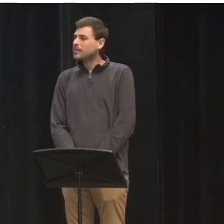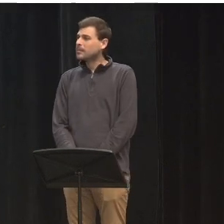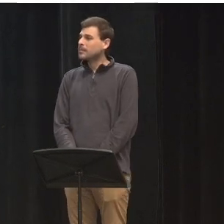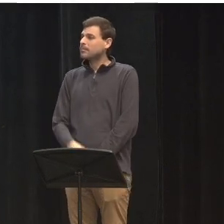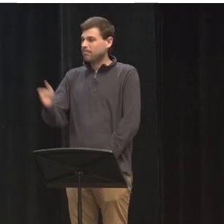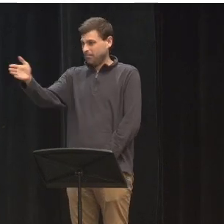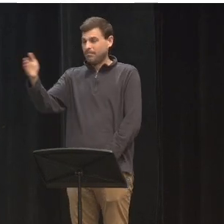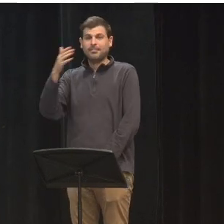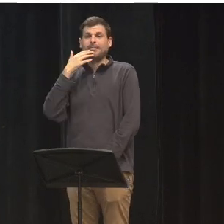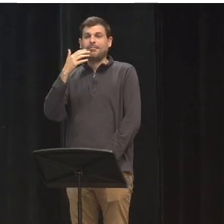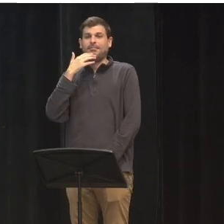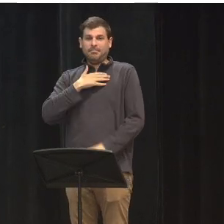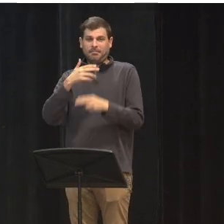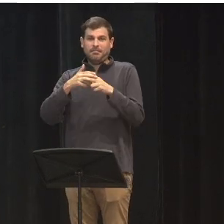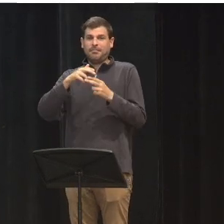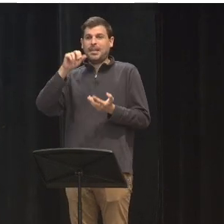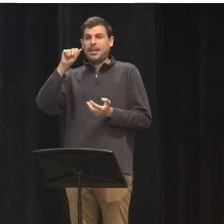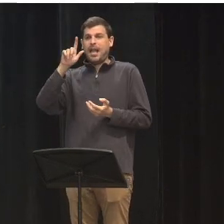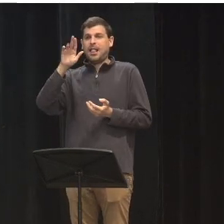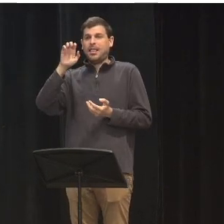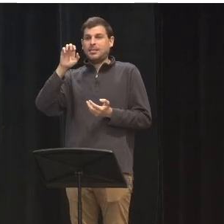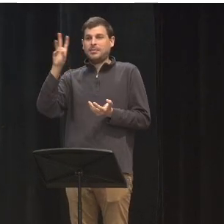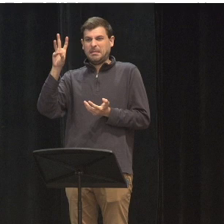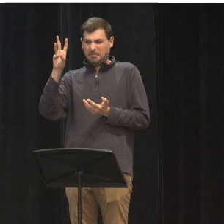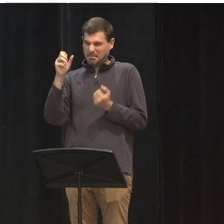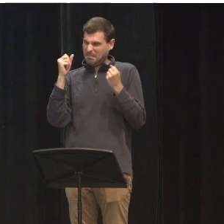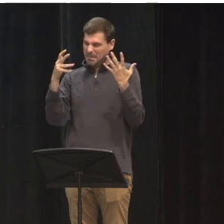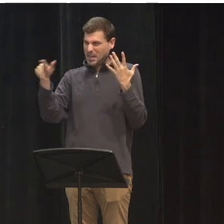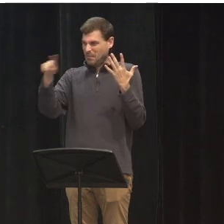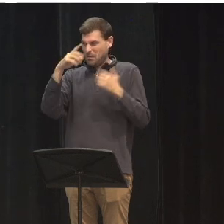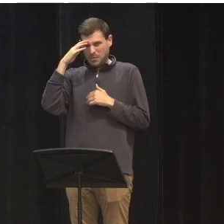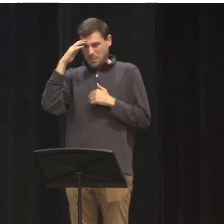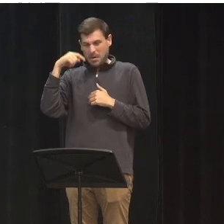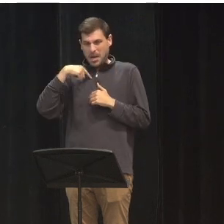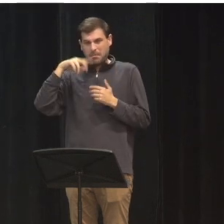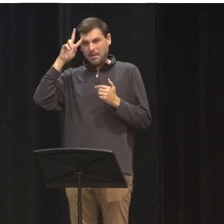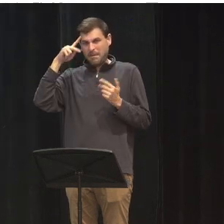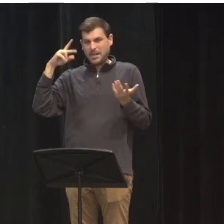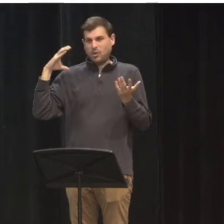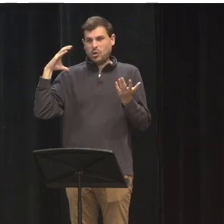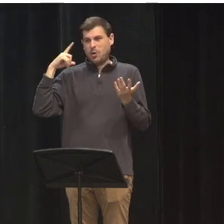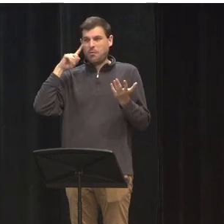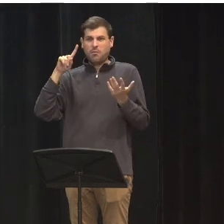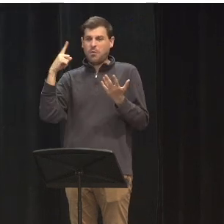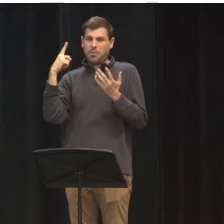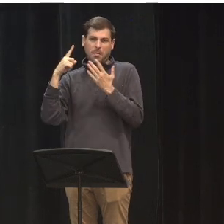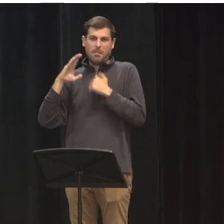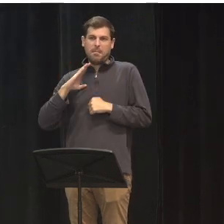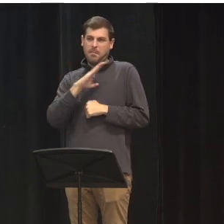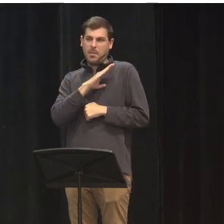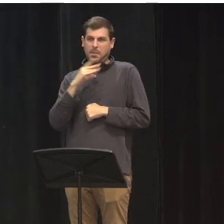Thank you. My name is Alice Blank. I think many of you know me. I'm vice chair of Manhattan Community Board 1, and I'm chair of